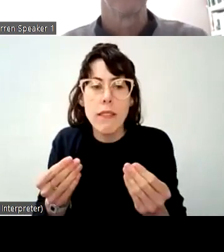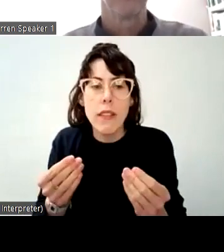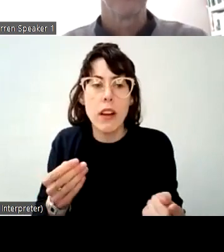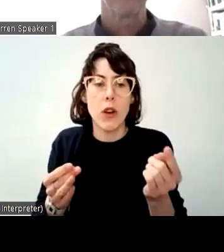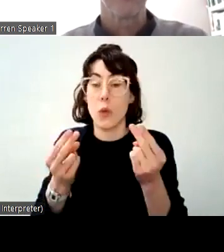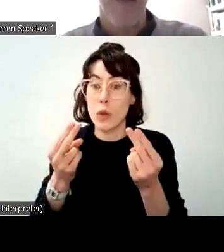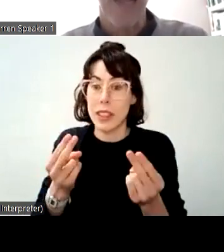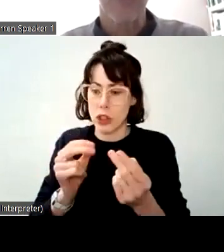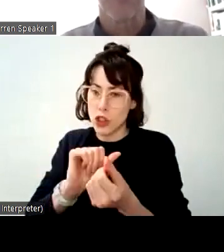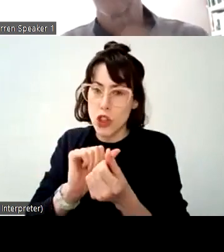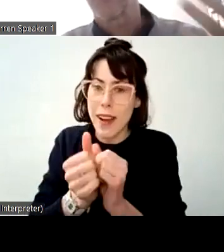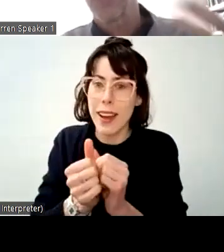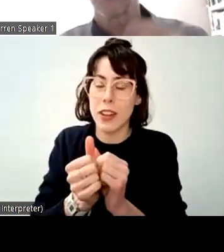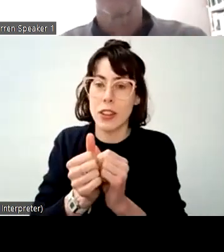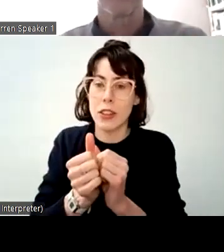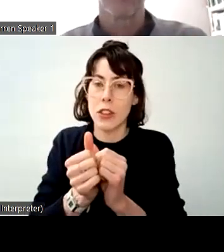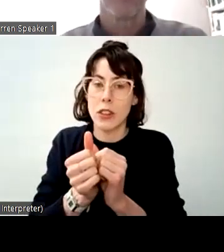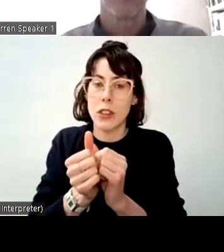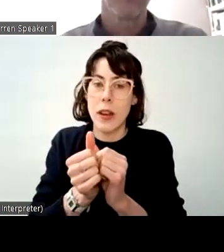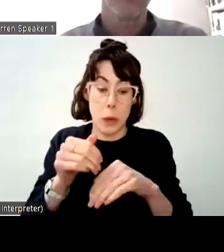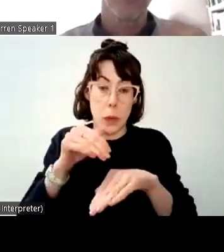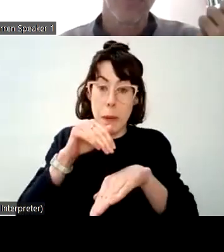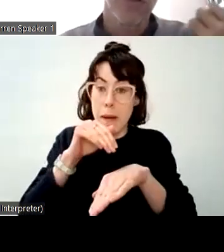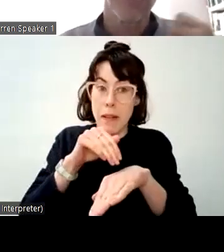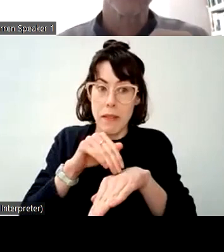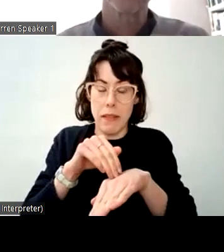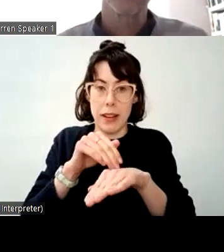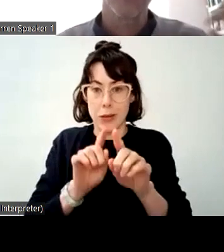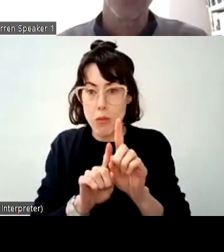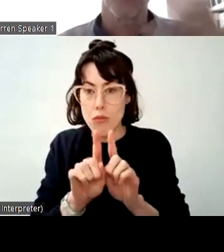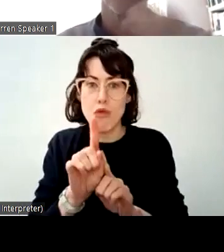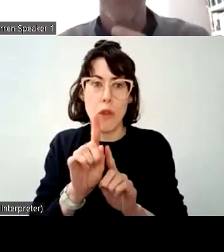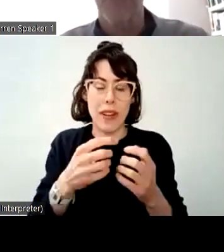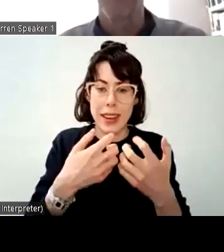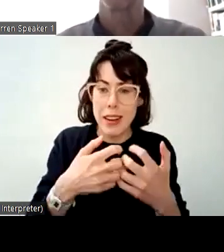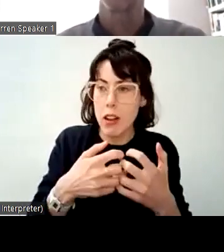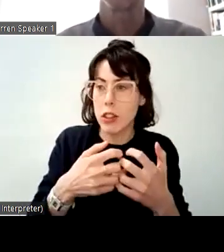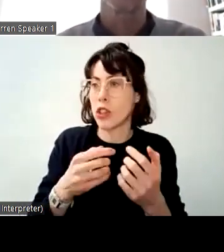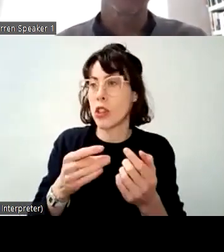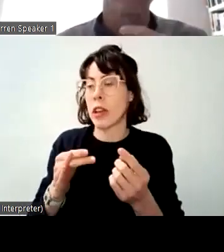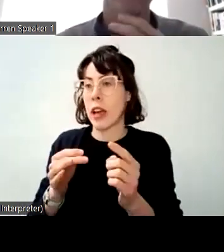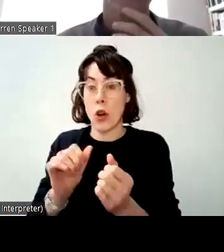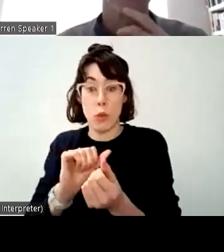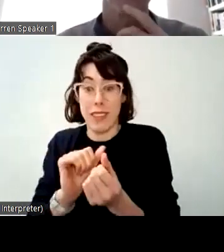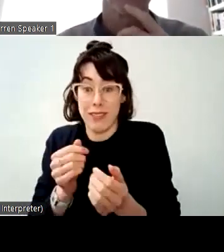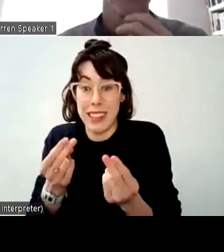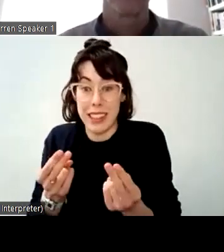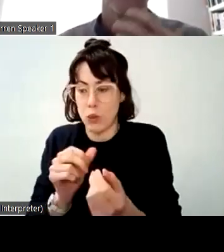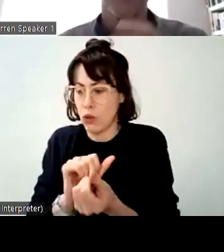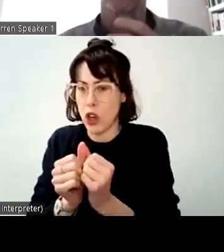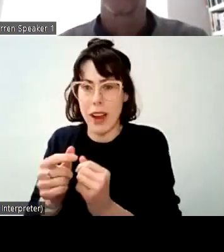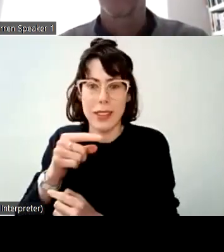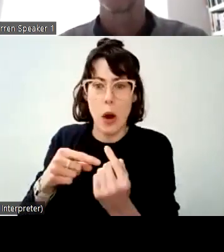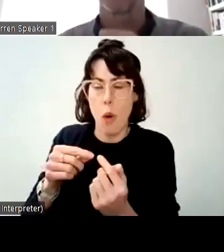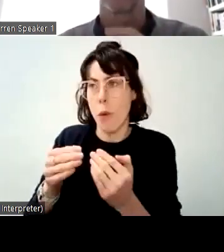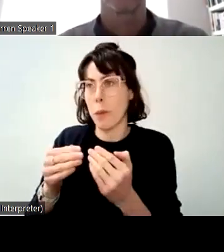fundamental, that impacts in terms of the technologies we use, our social practices, our norms, our expectations, our governance systems.